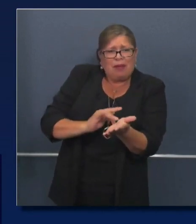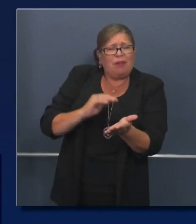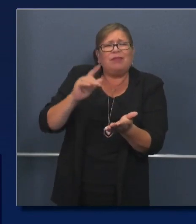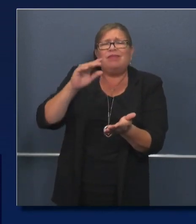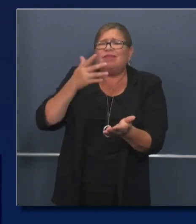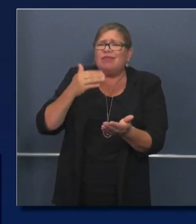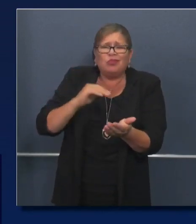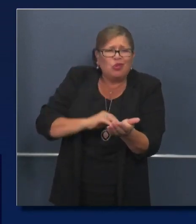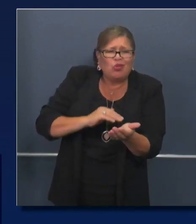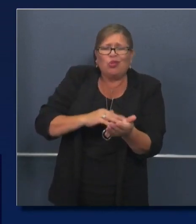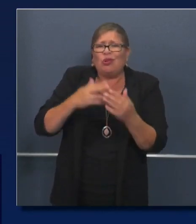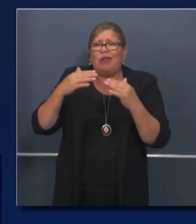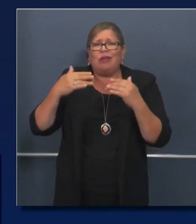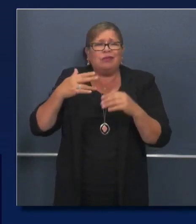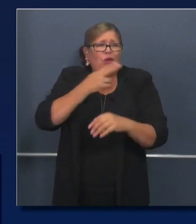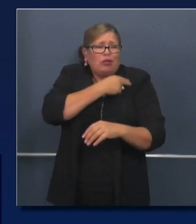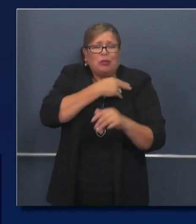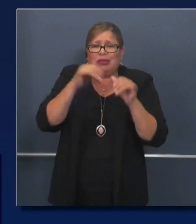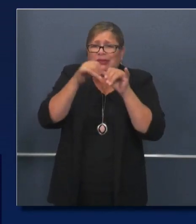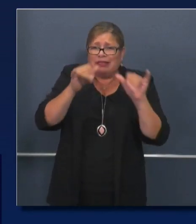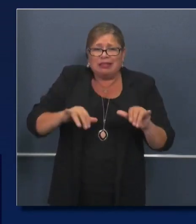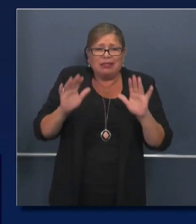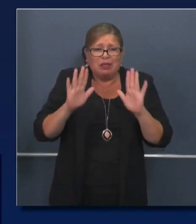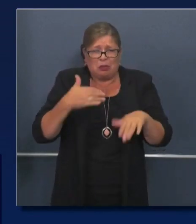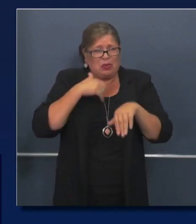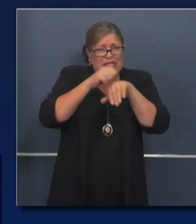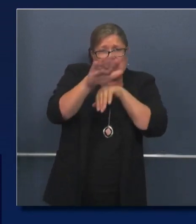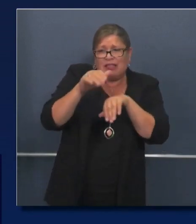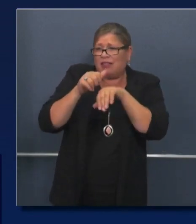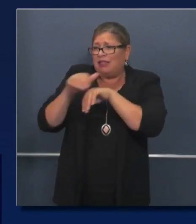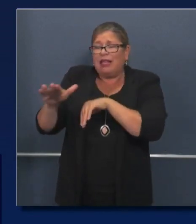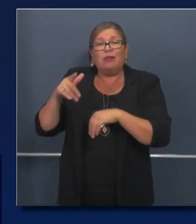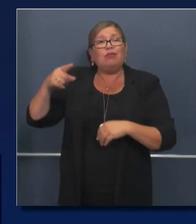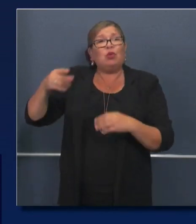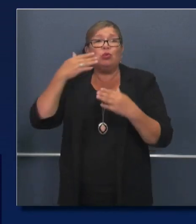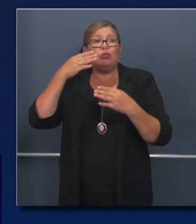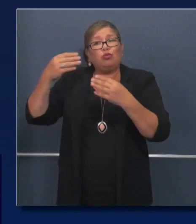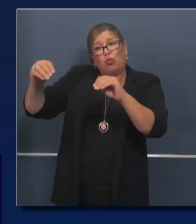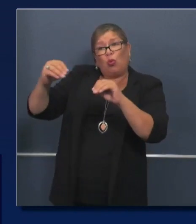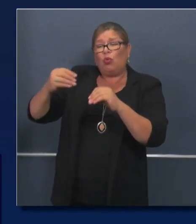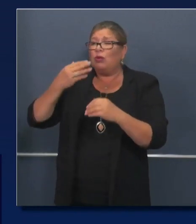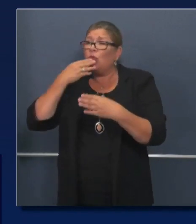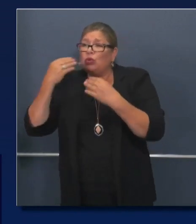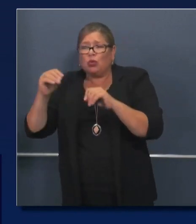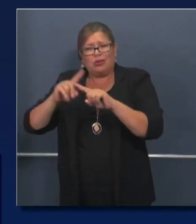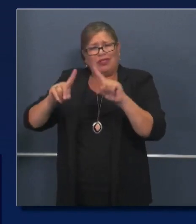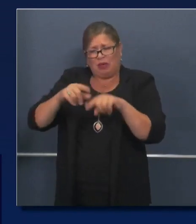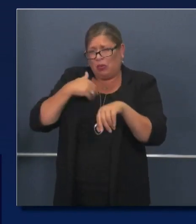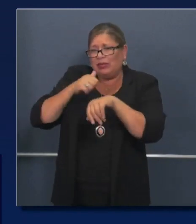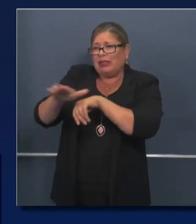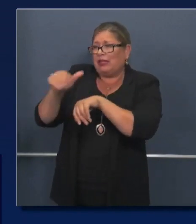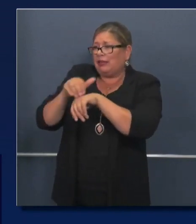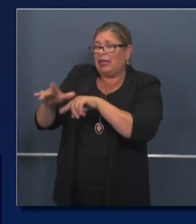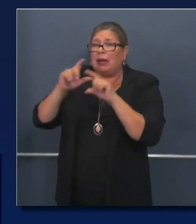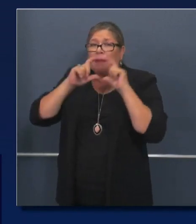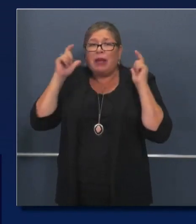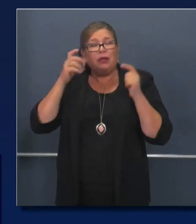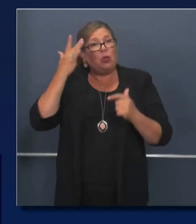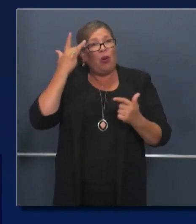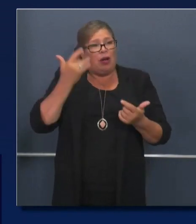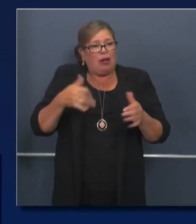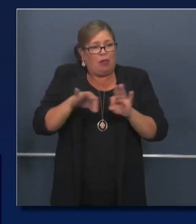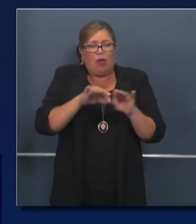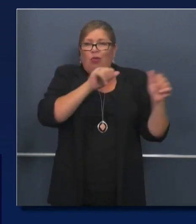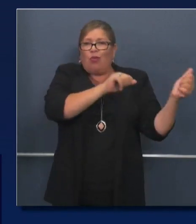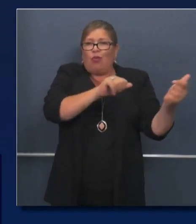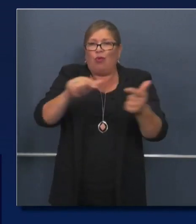even beyond that, the retail sector. So we're getting those masks out there, which allows people to protect themselves, to protect others,